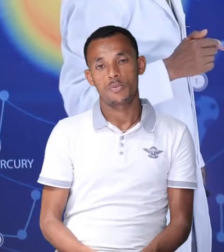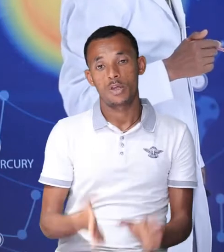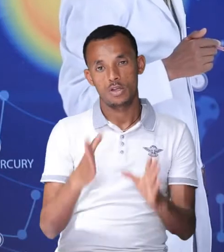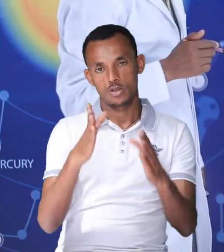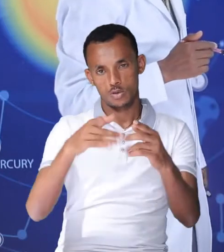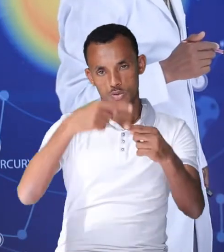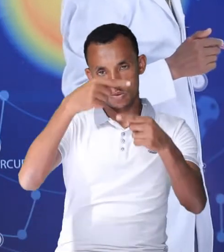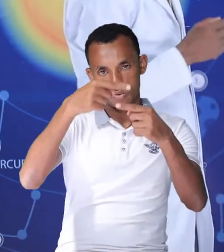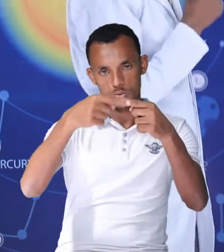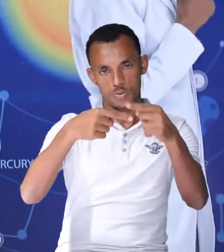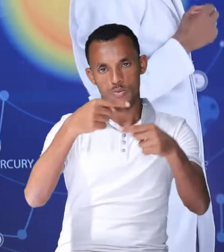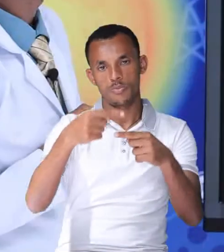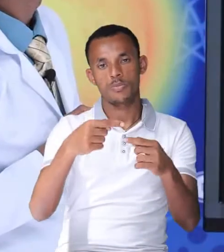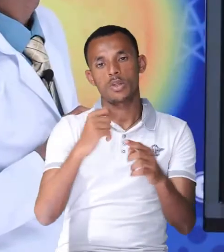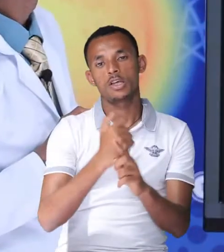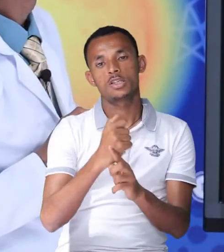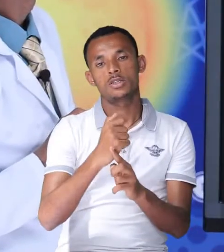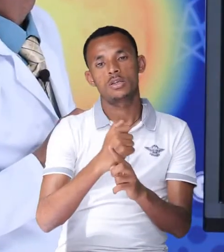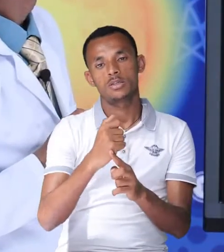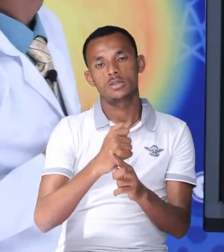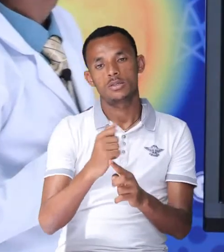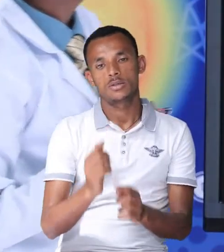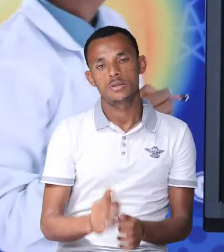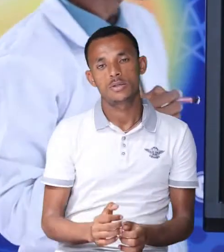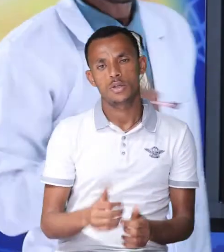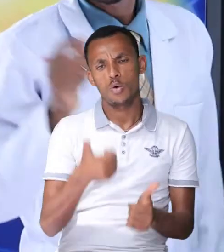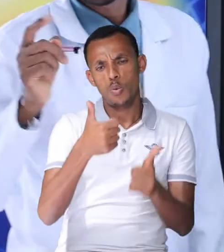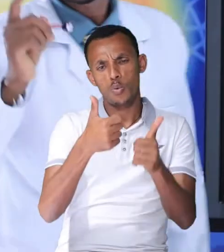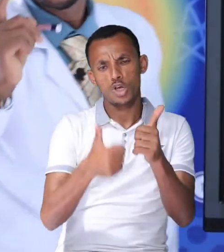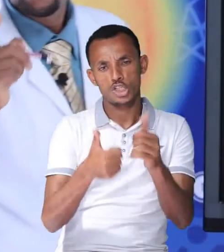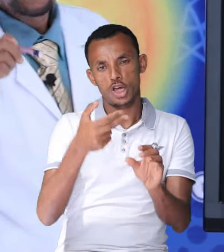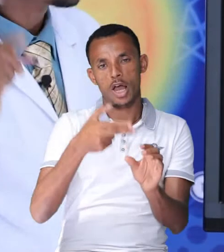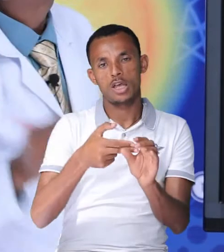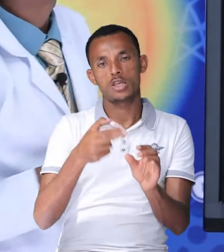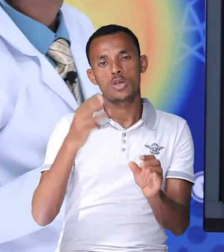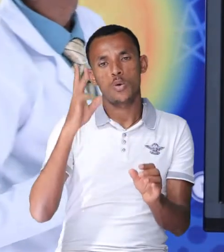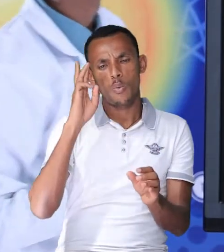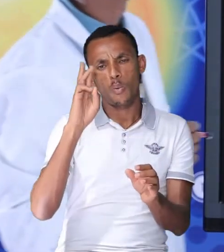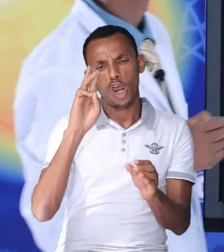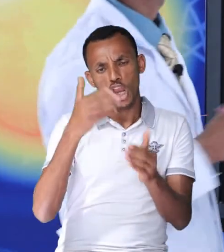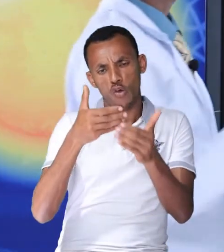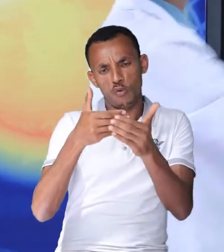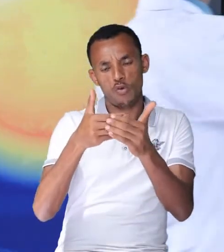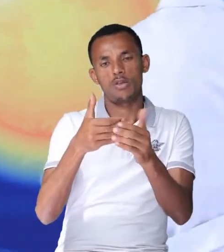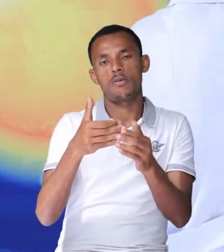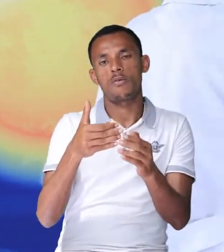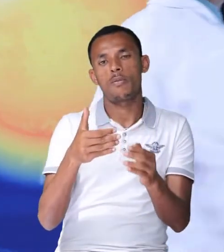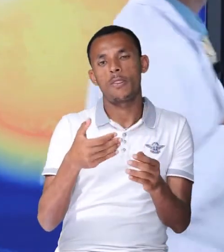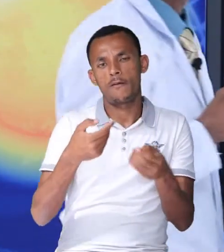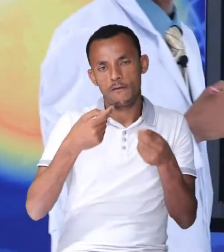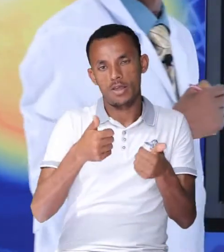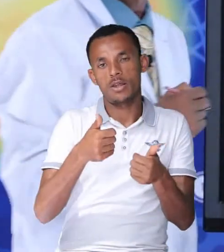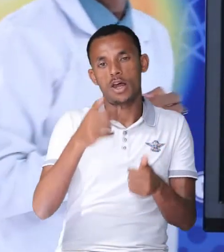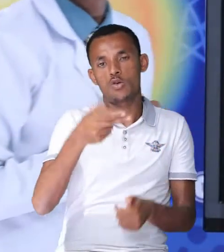let's go to the exercise. Which gas will diffuse faster, hydrogen or